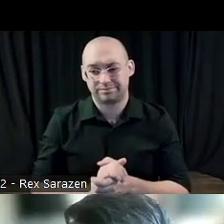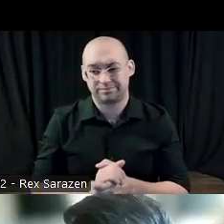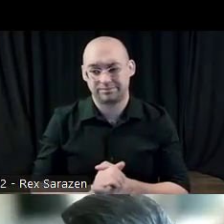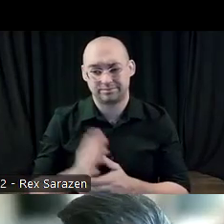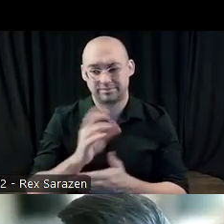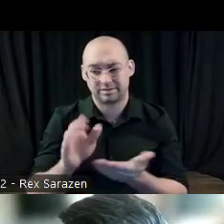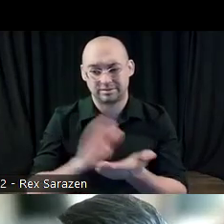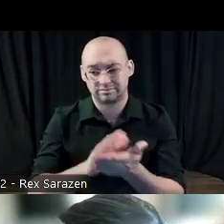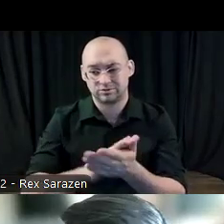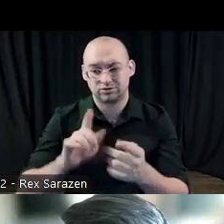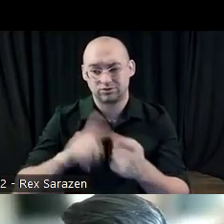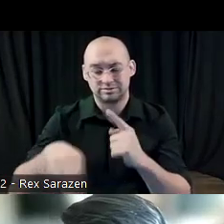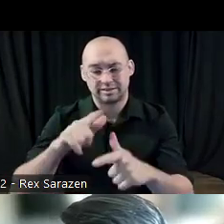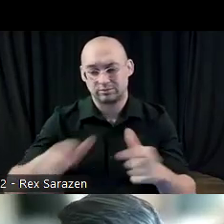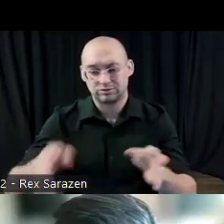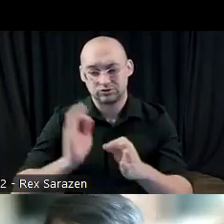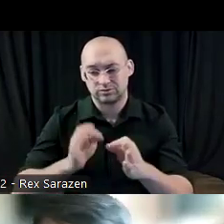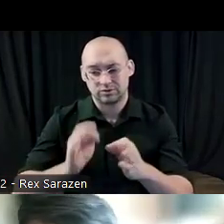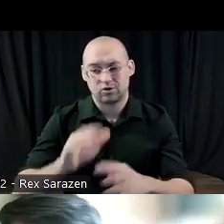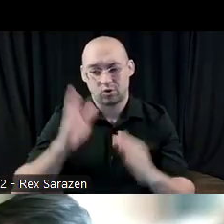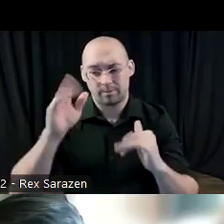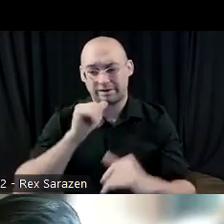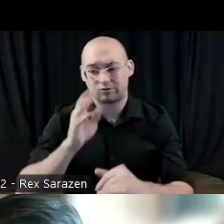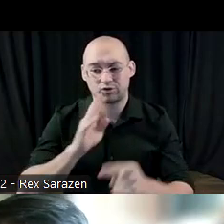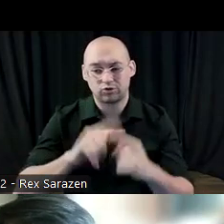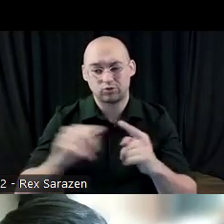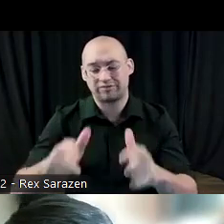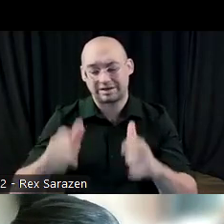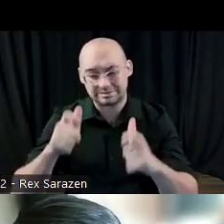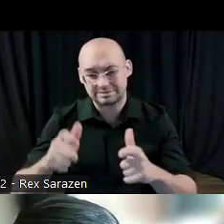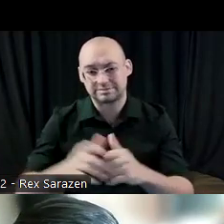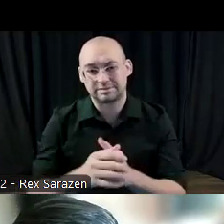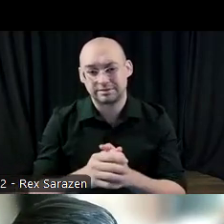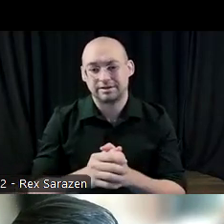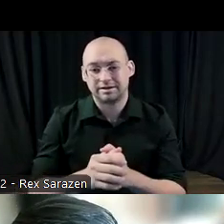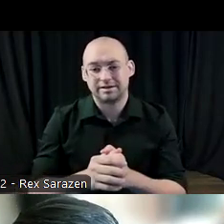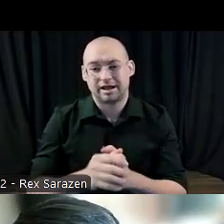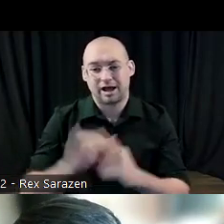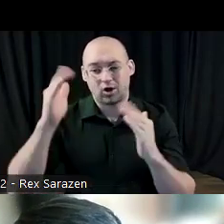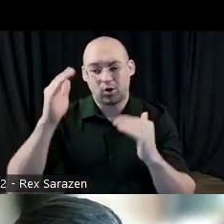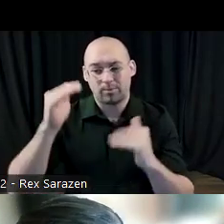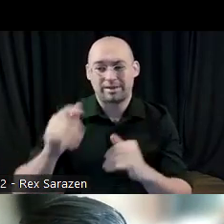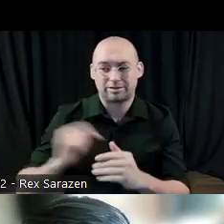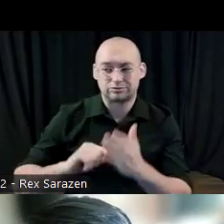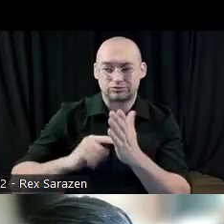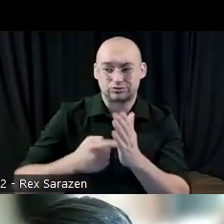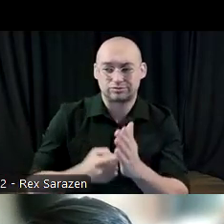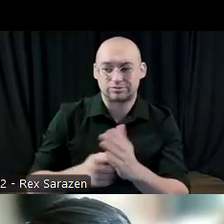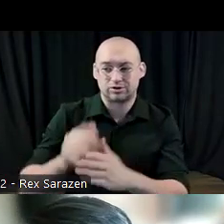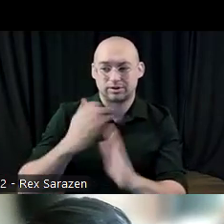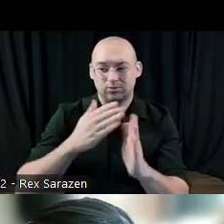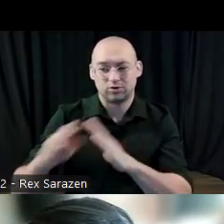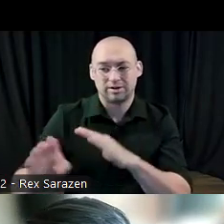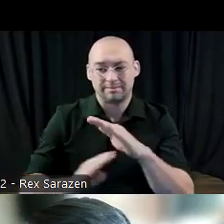ASL interpreter. I hope I'm not talking too fast. Number four, launch the California Behavioral Health Community-Based